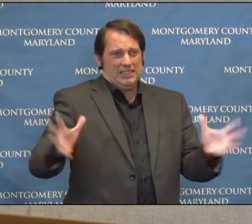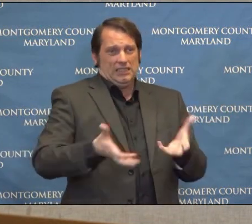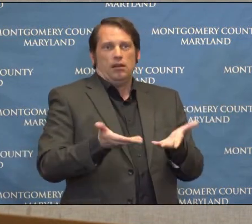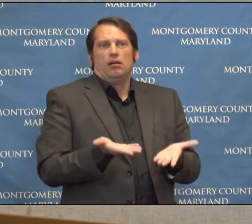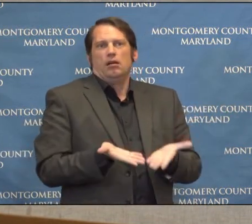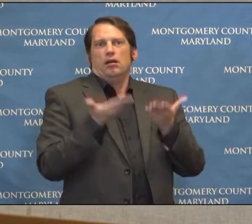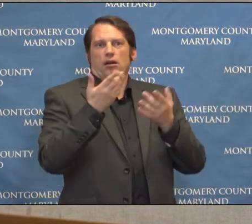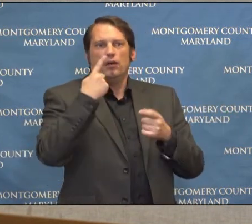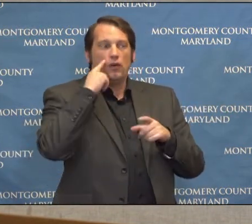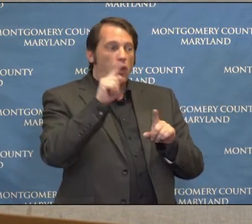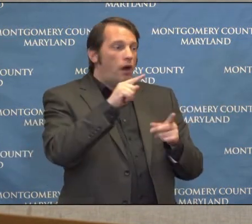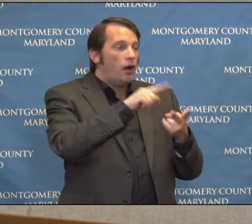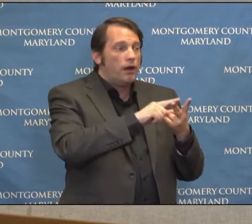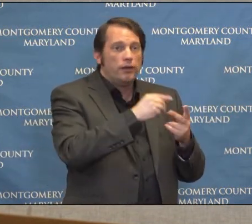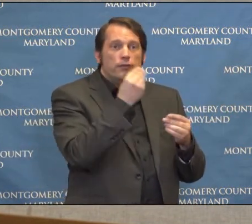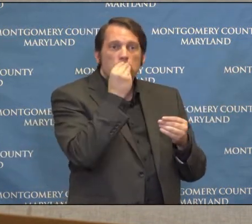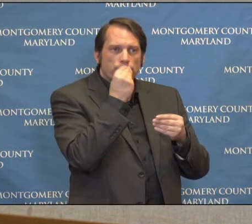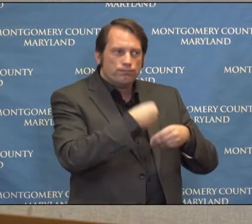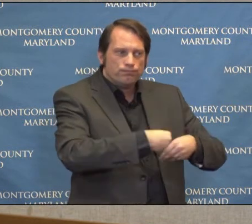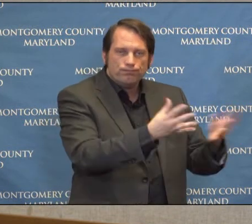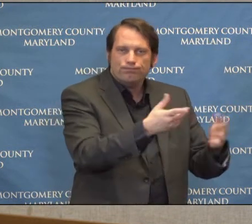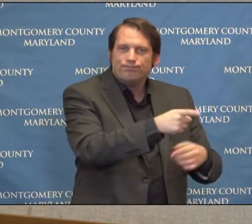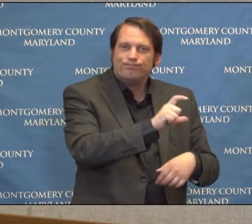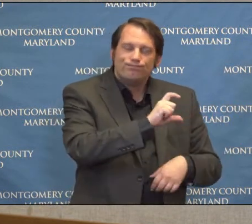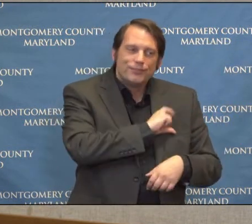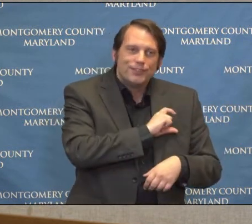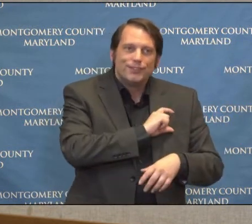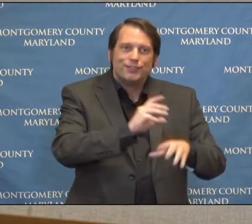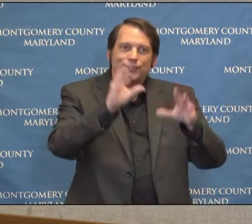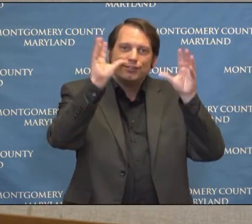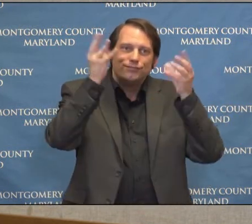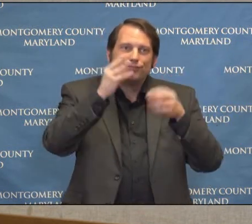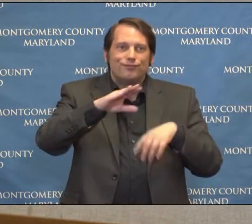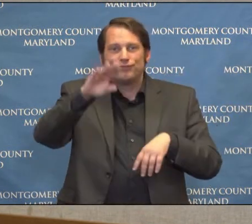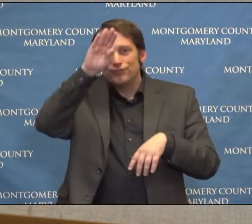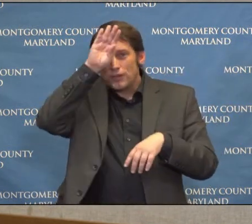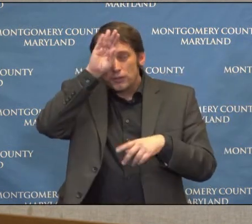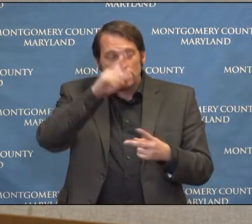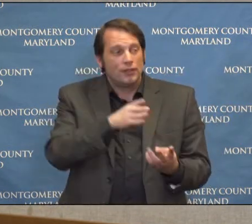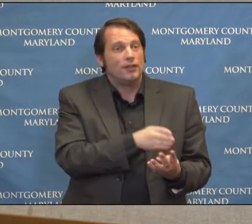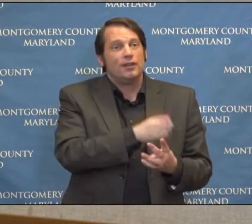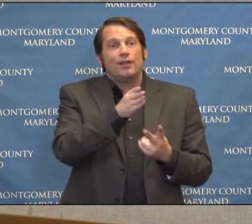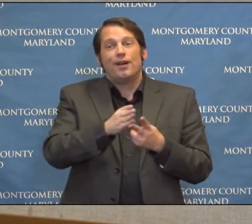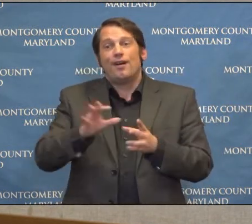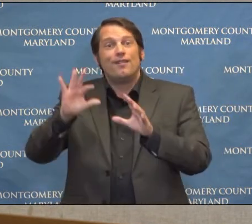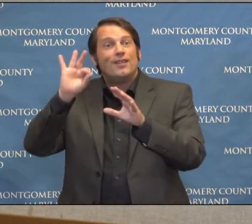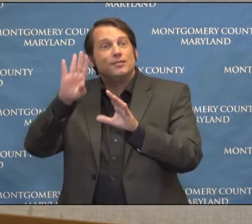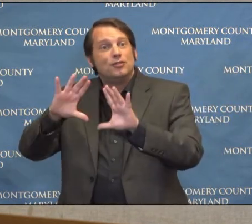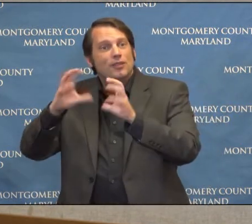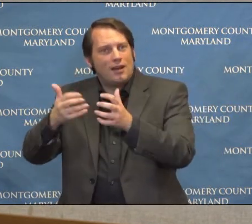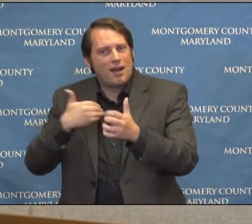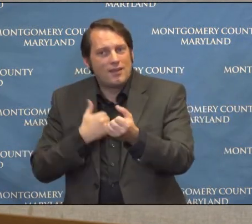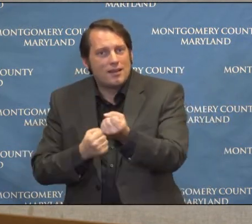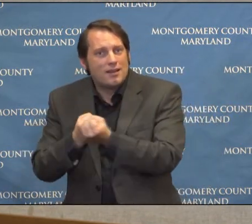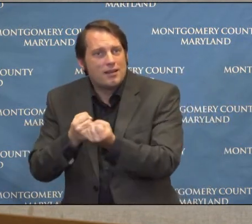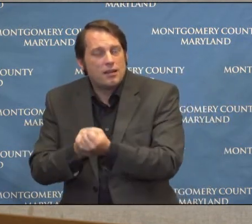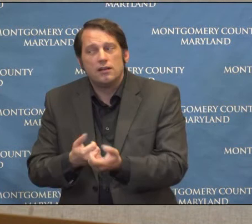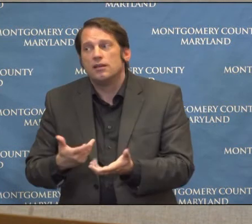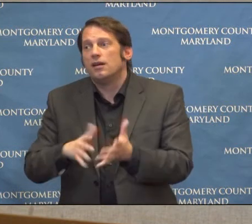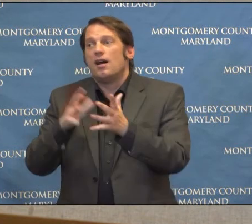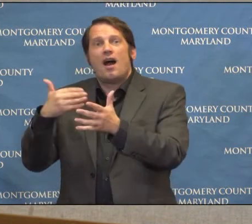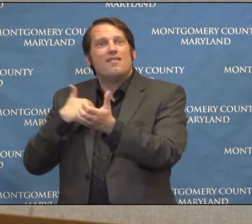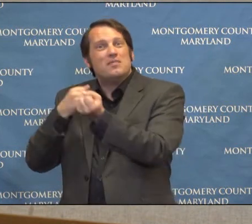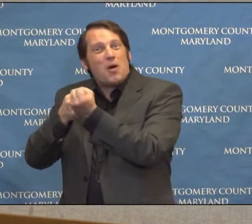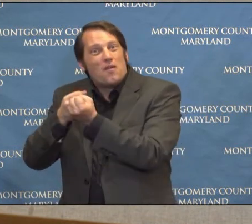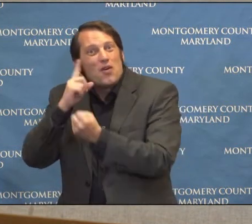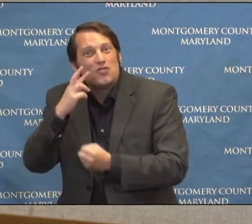insecure residents through Facebook groups like Support MoCo Restaurants. And you can put in a little bit of money and help buy some meals